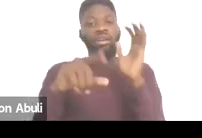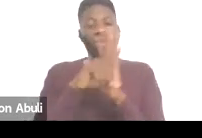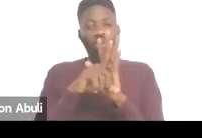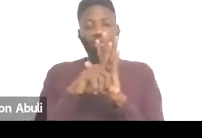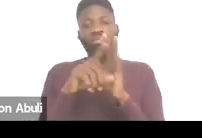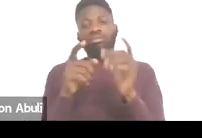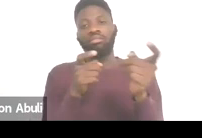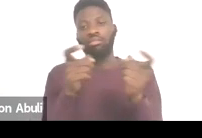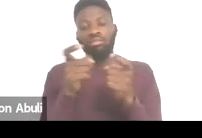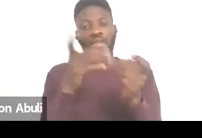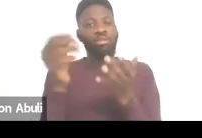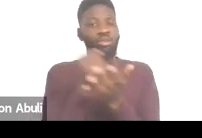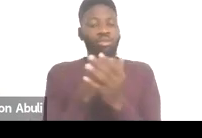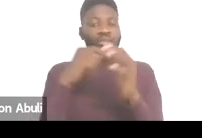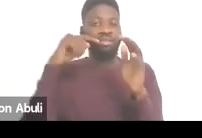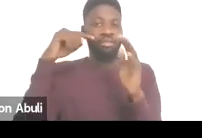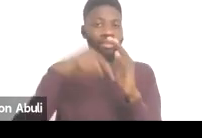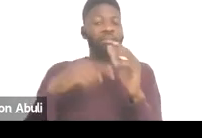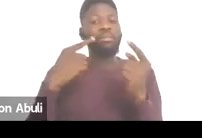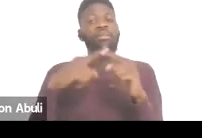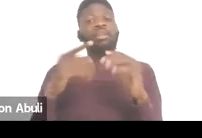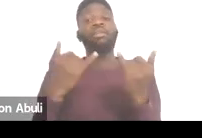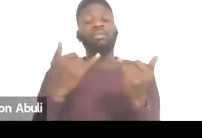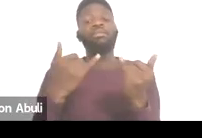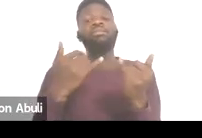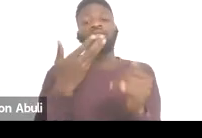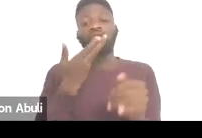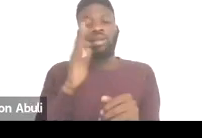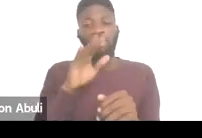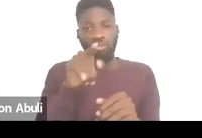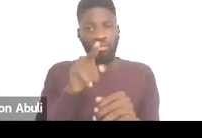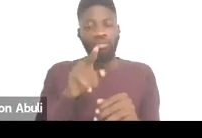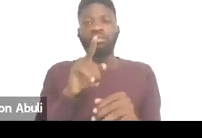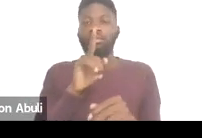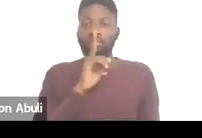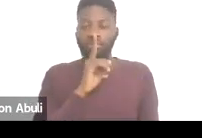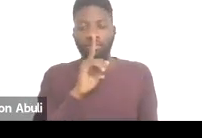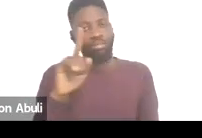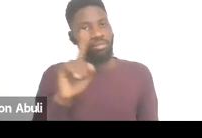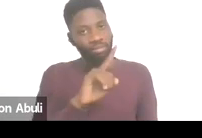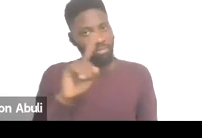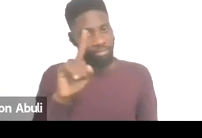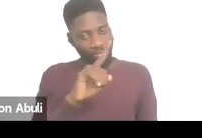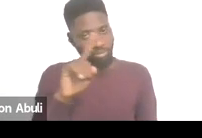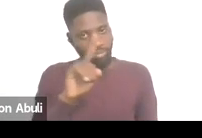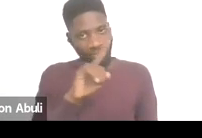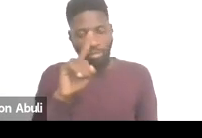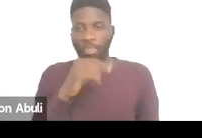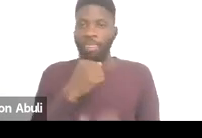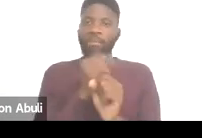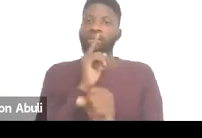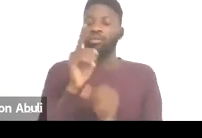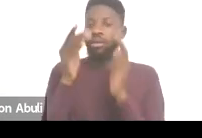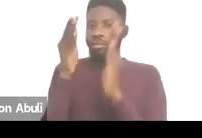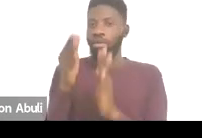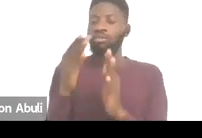all such. So, but essentially, that is how you should respond. You shouldn't keep quiet. Make sure that you have somebody you can trust